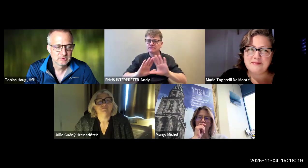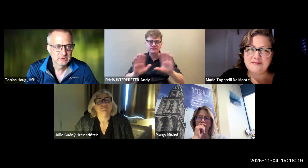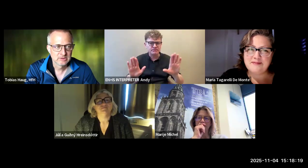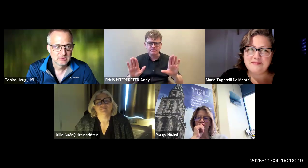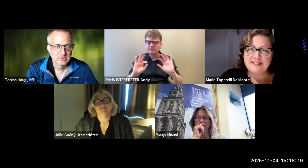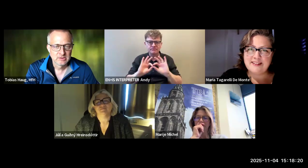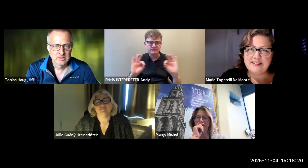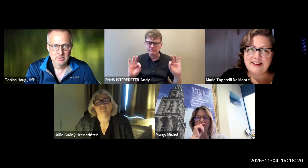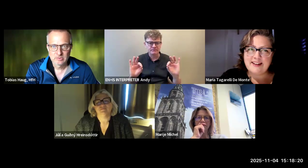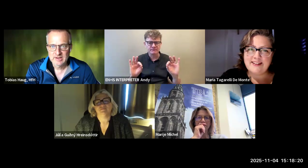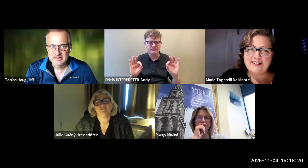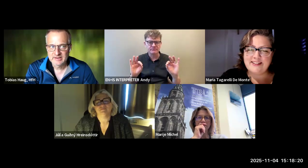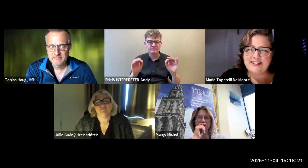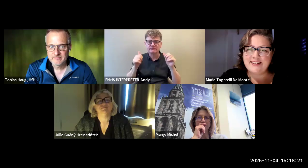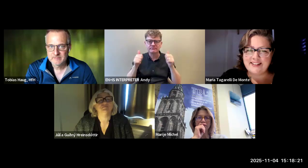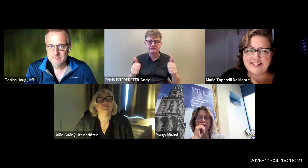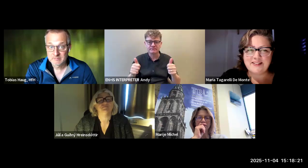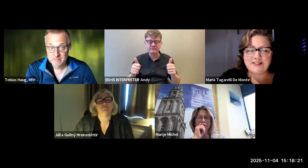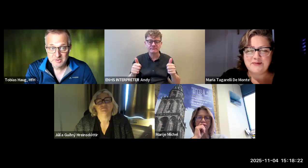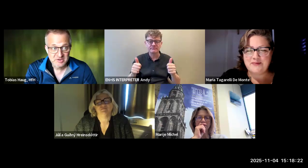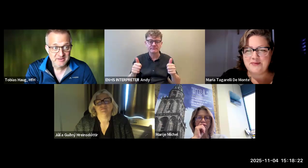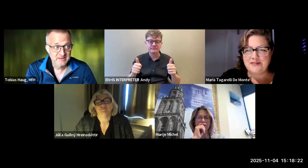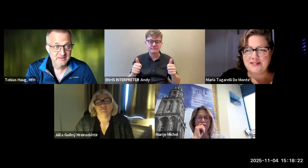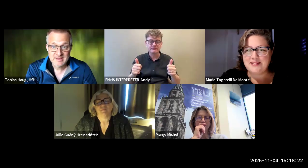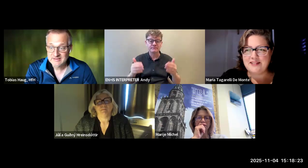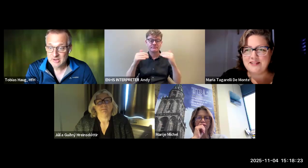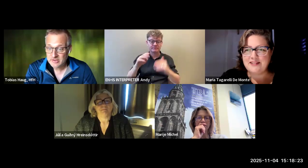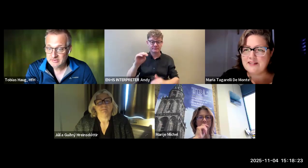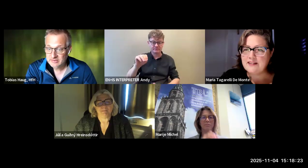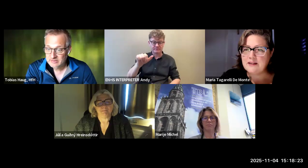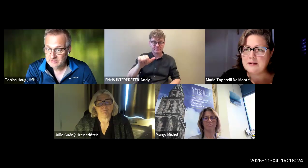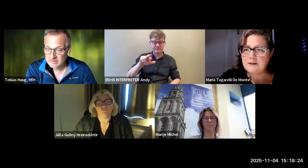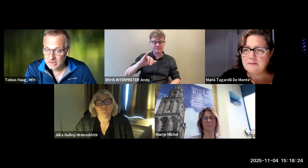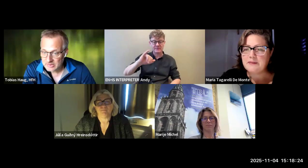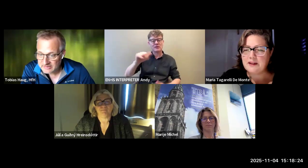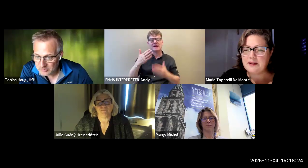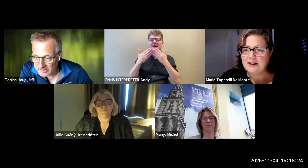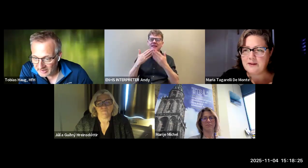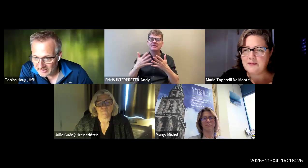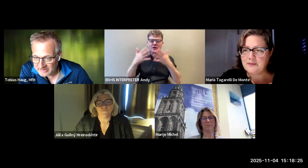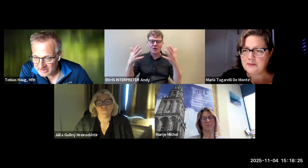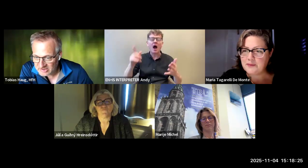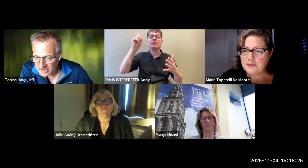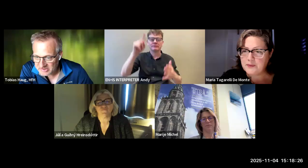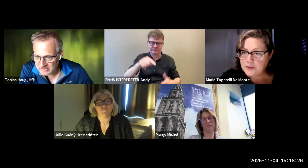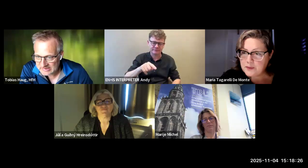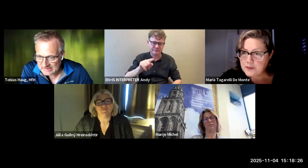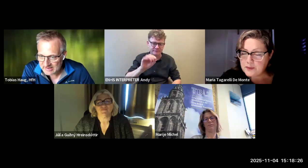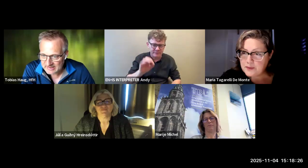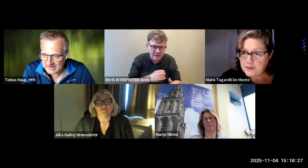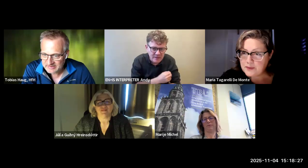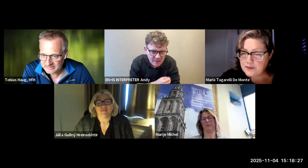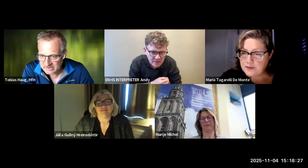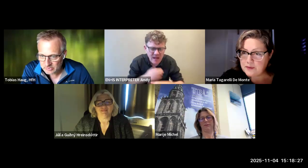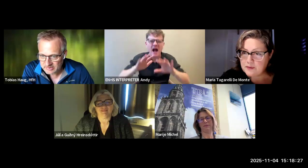No. All right. Maria, then thanks a lot. Oh yeah, there's one in the chat. How did